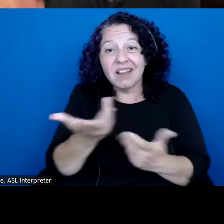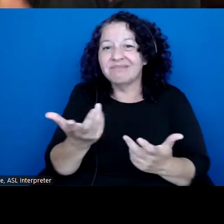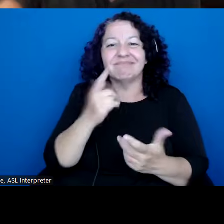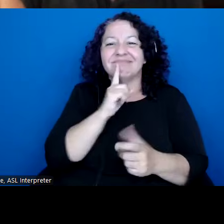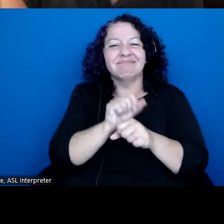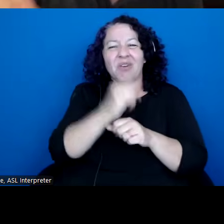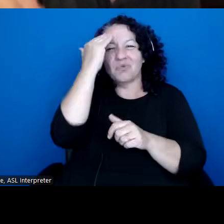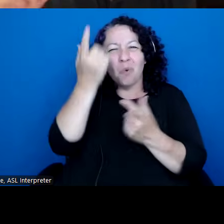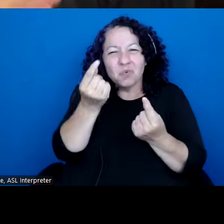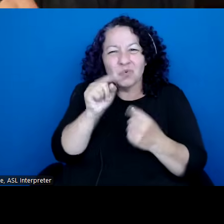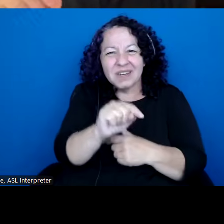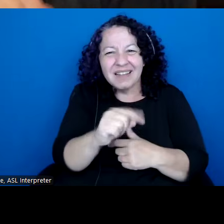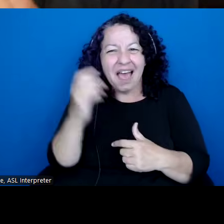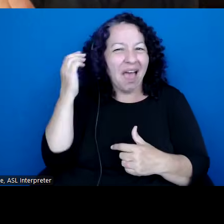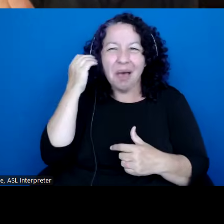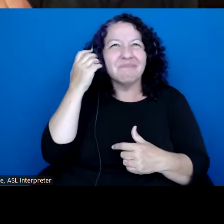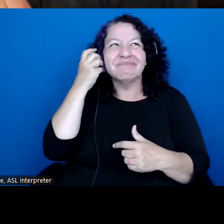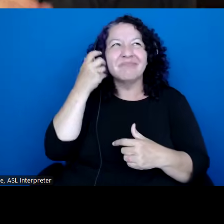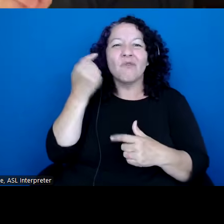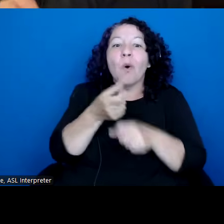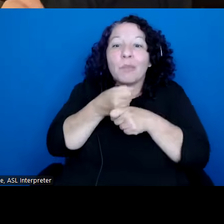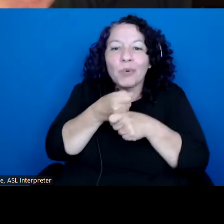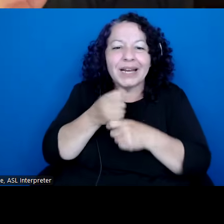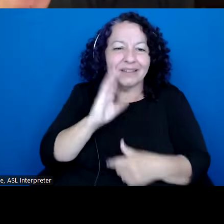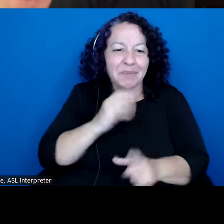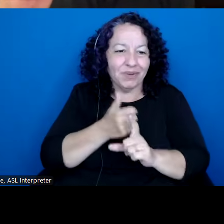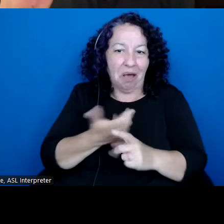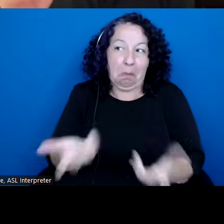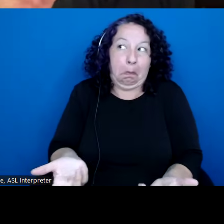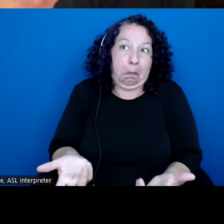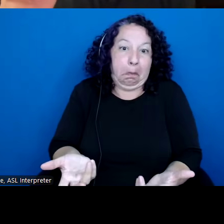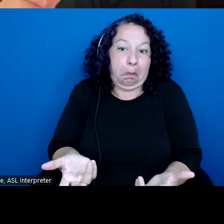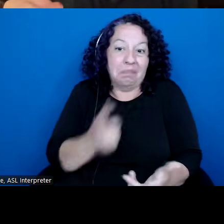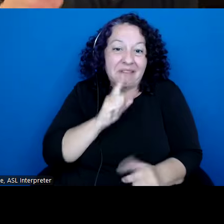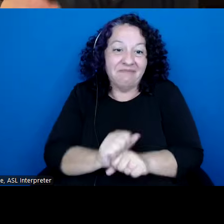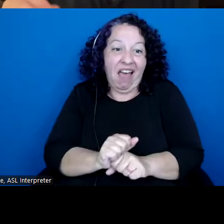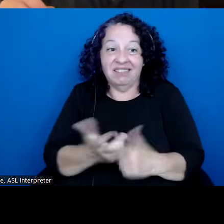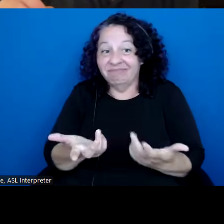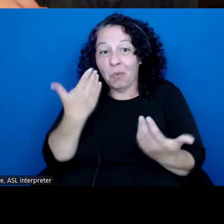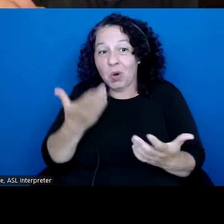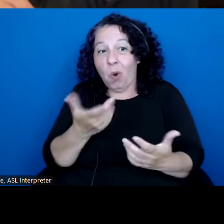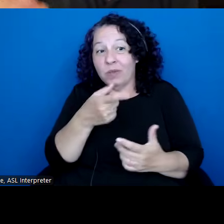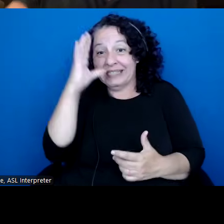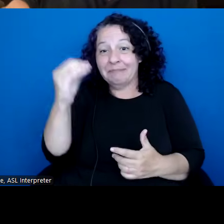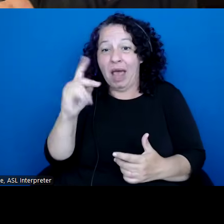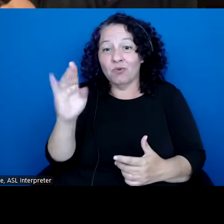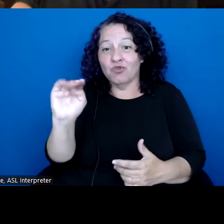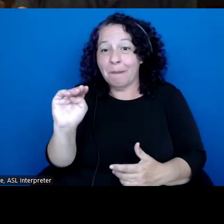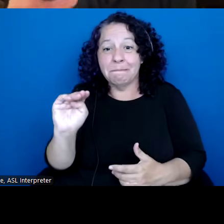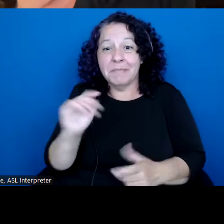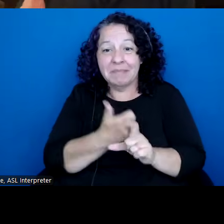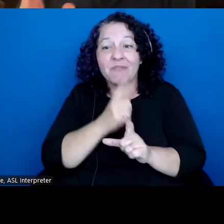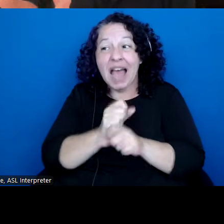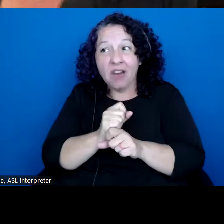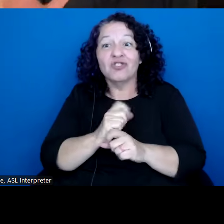exactly what they were doing there to brew the beer. In fact, we don't know that this guy, Kushim, was a brewer.